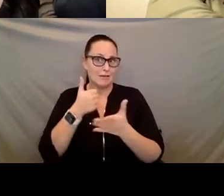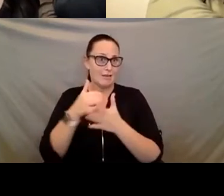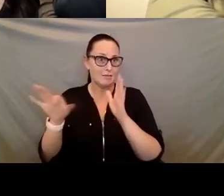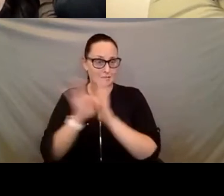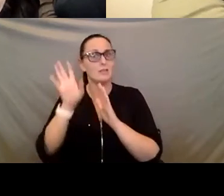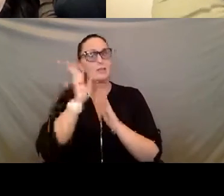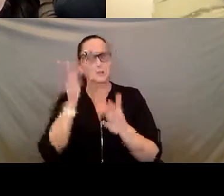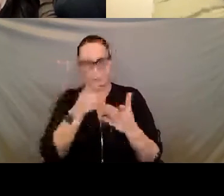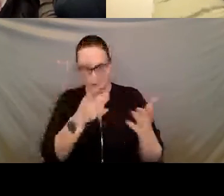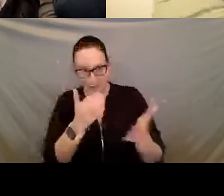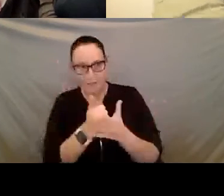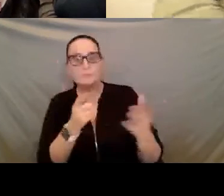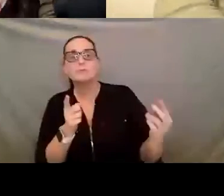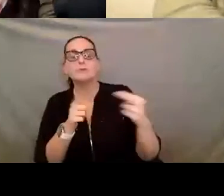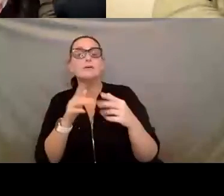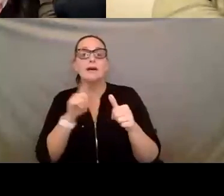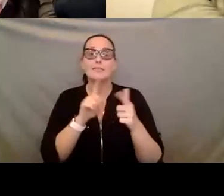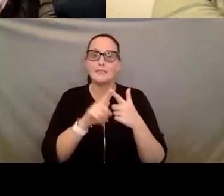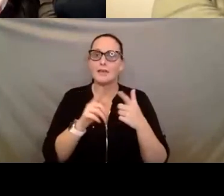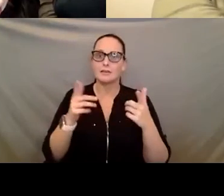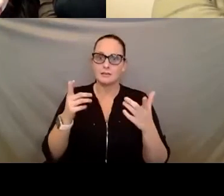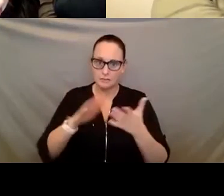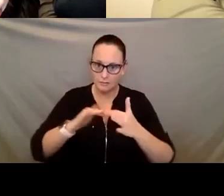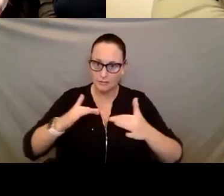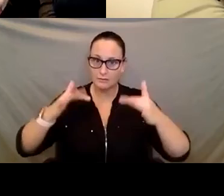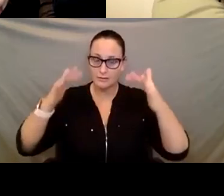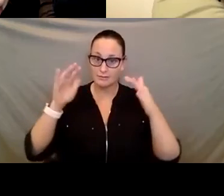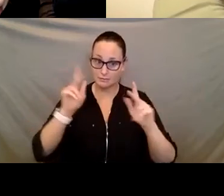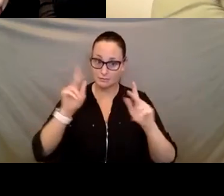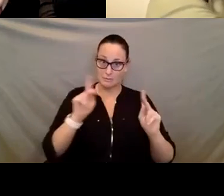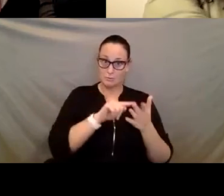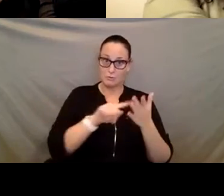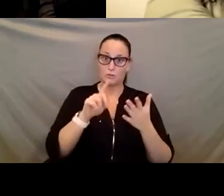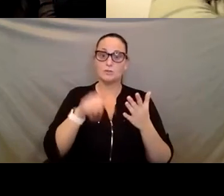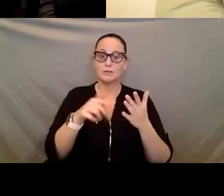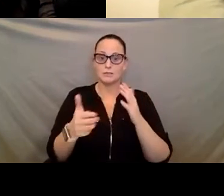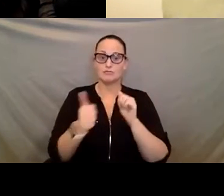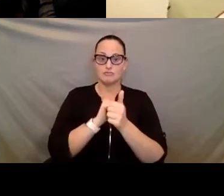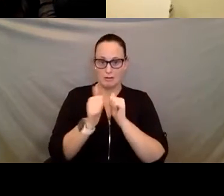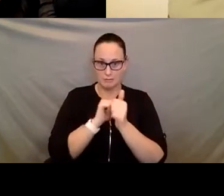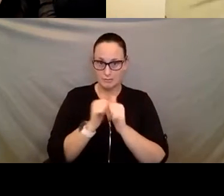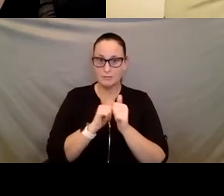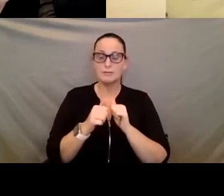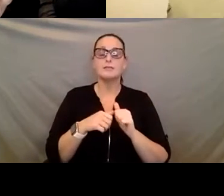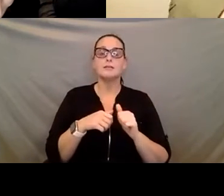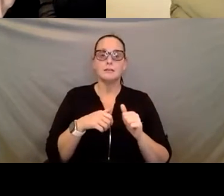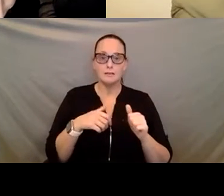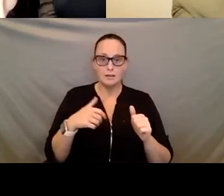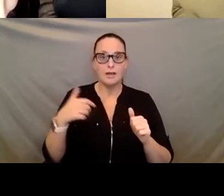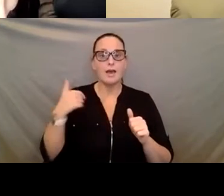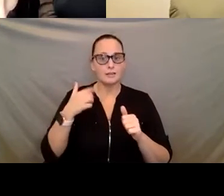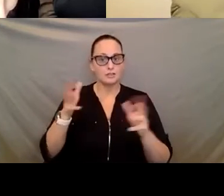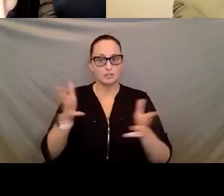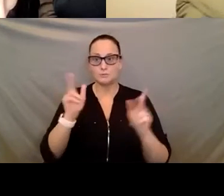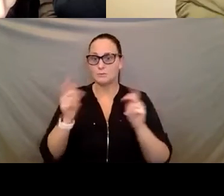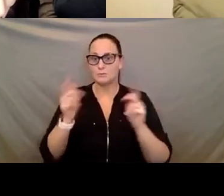you in there. And that way you can learn. And those are the people that then you can run. right? I definitely encourage everybody to run,